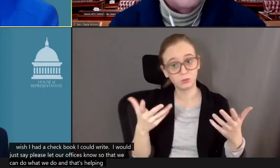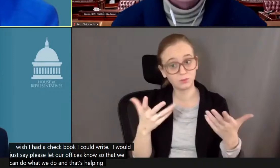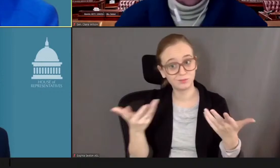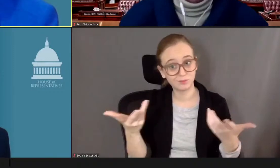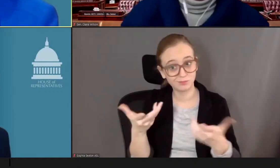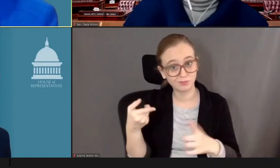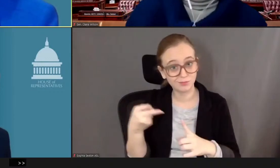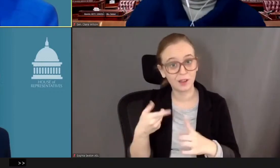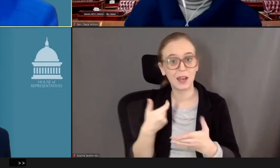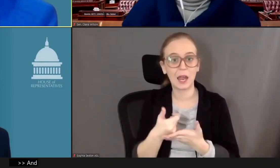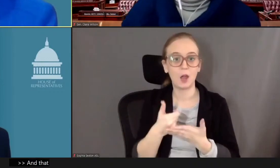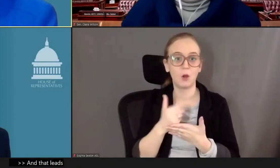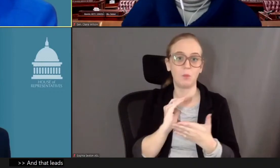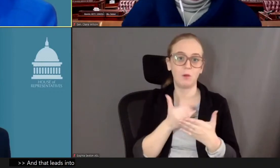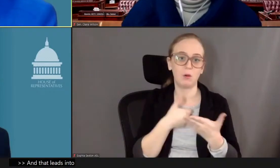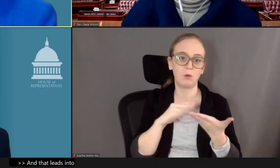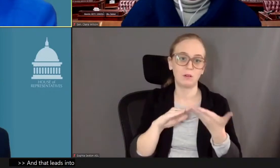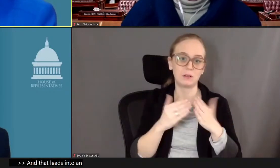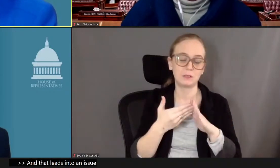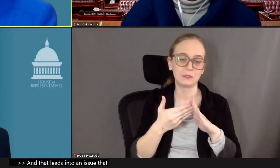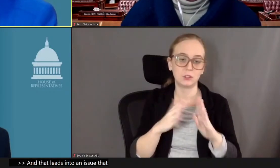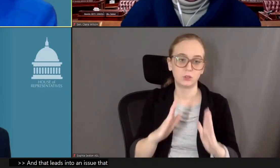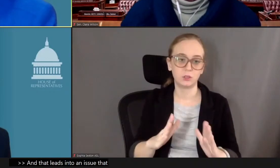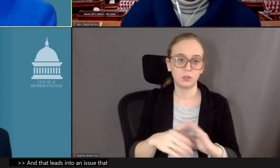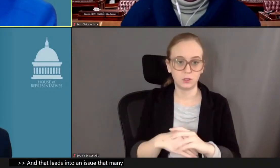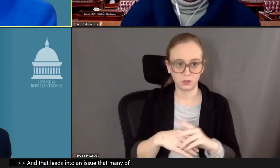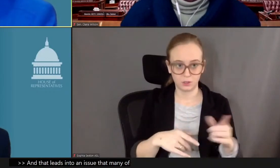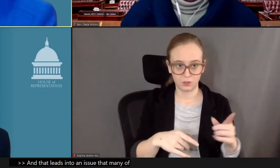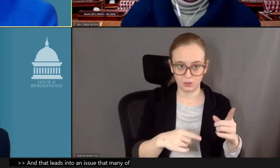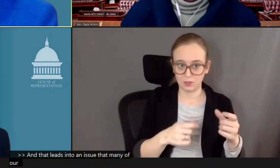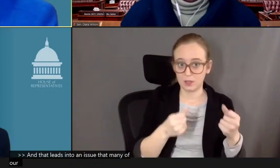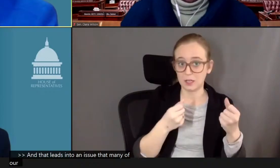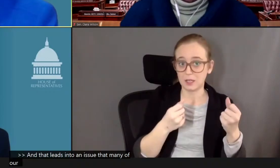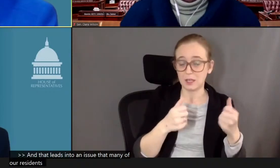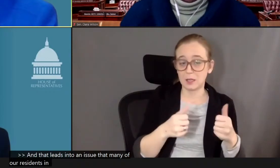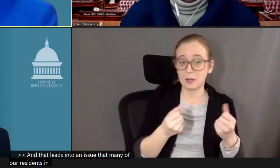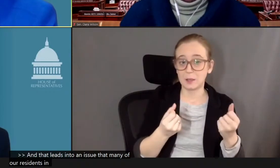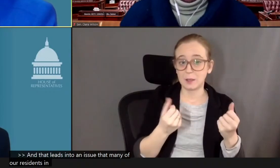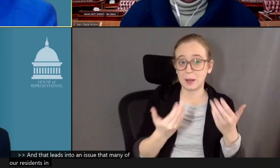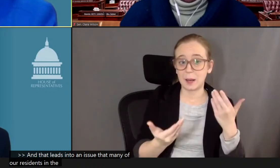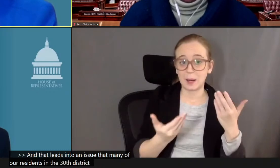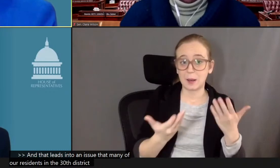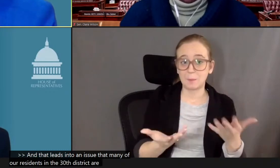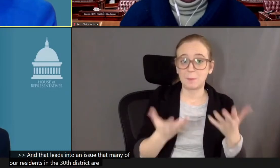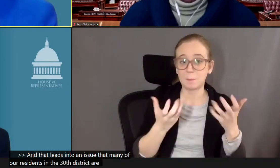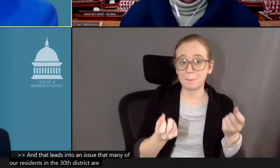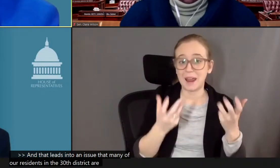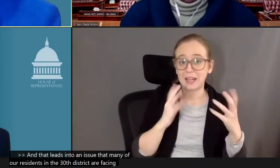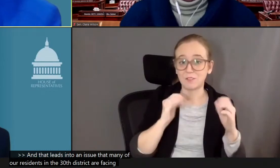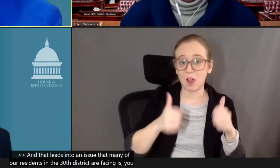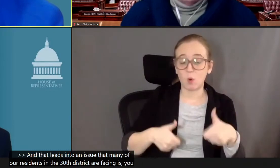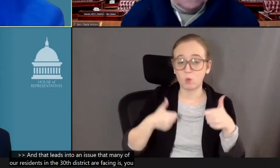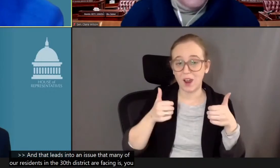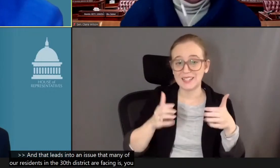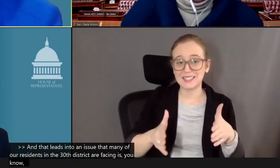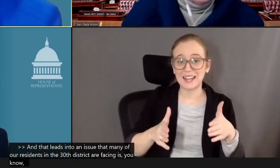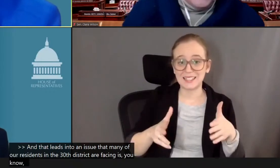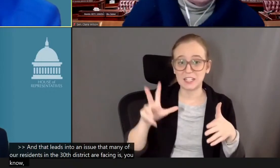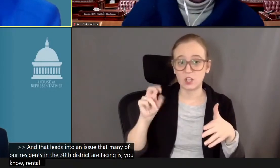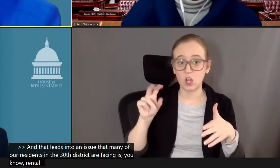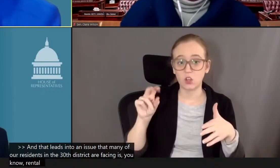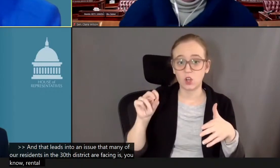leads into an issue that many of our residents in the 30th district are facing is, rental assistance